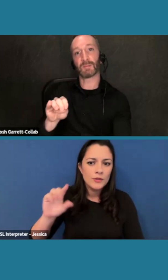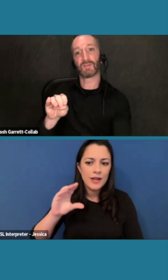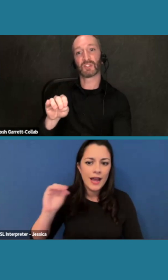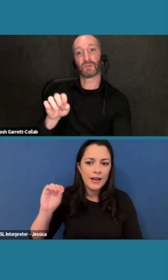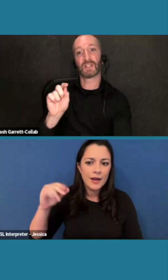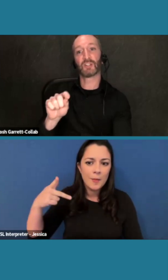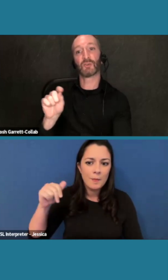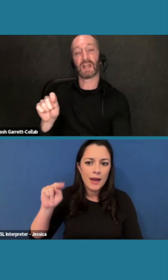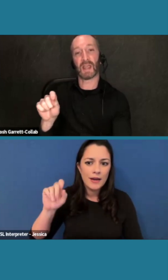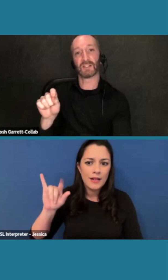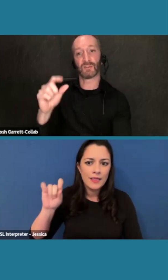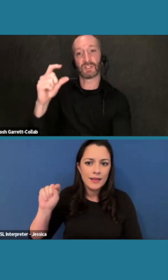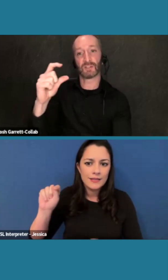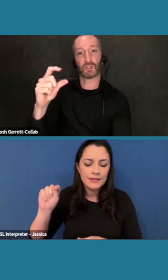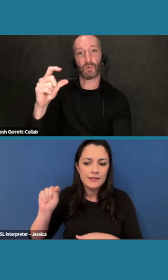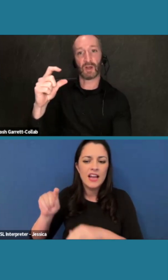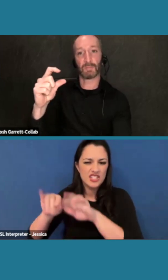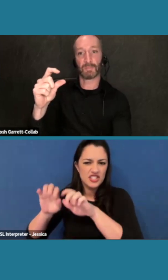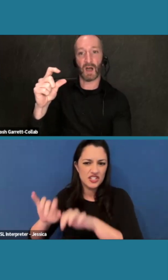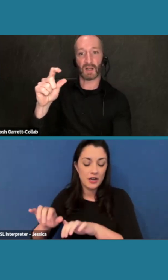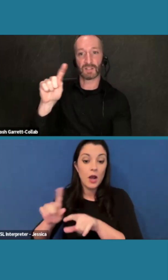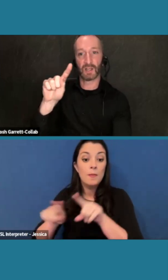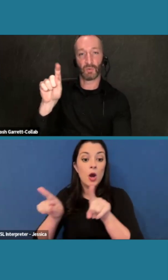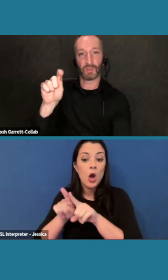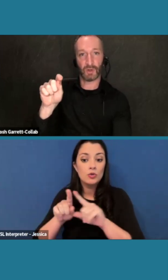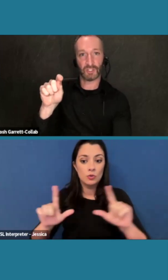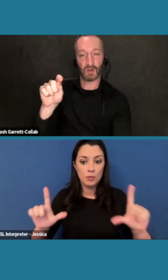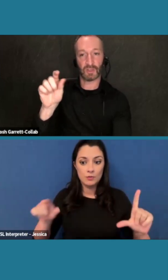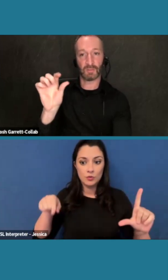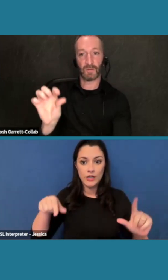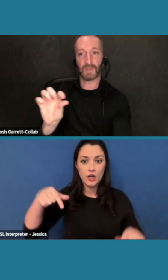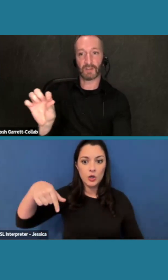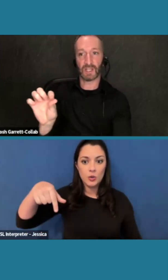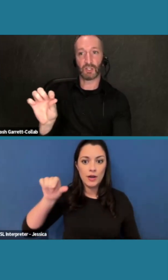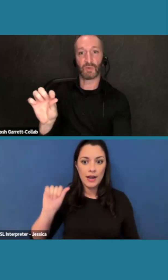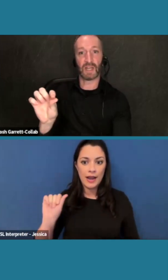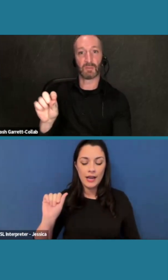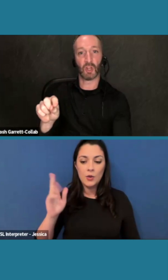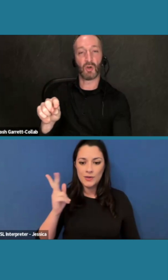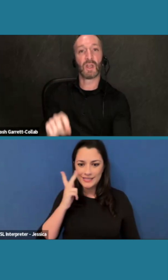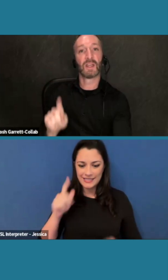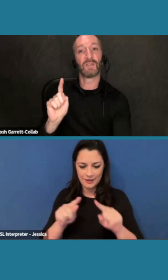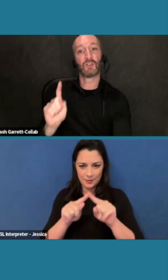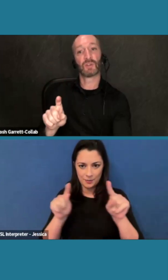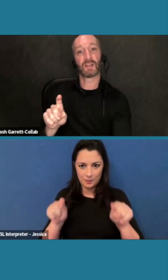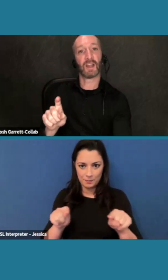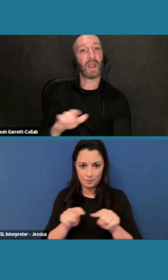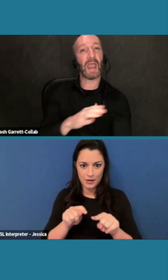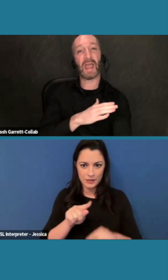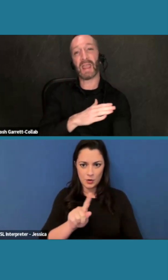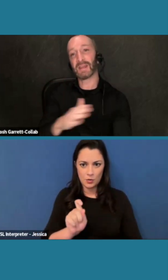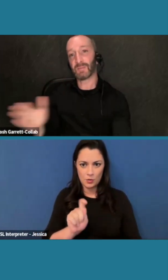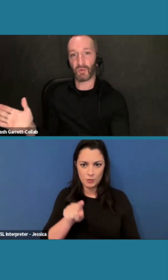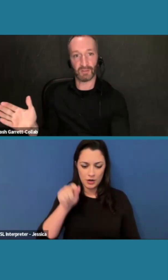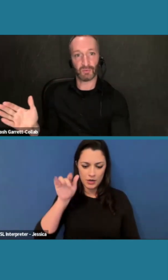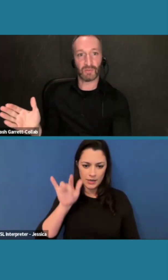out bottom of the screen Q&A. So you'll see a square box with the question mark in the middle. It'll say Q&A below. If you click there